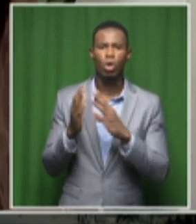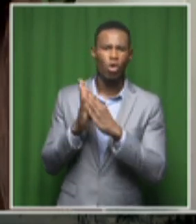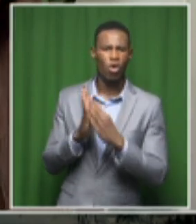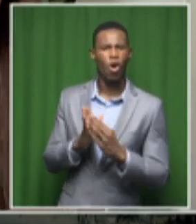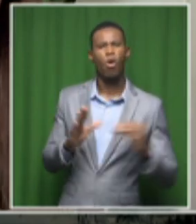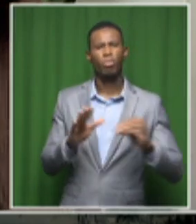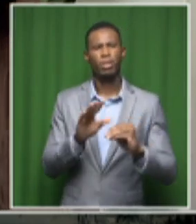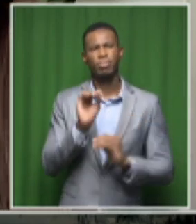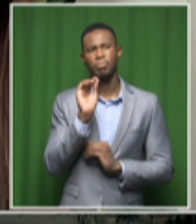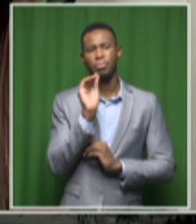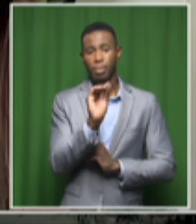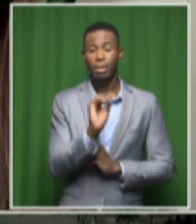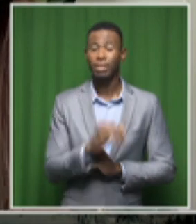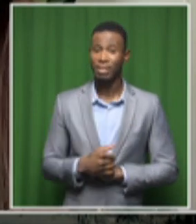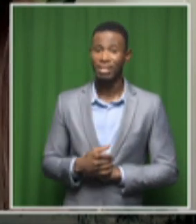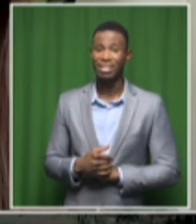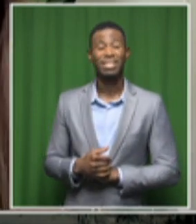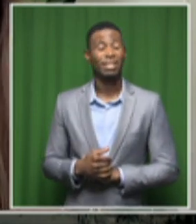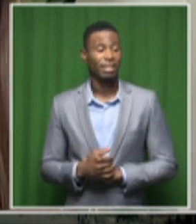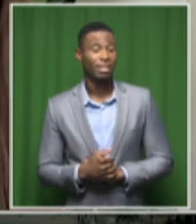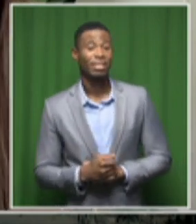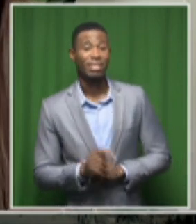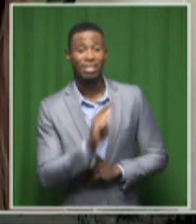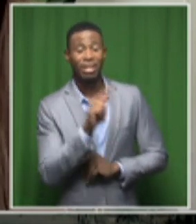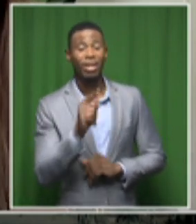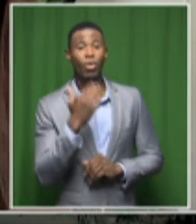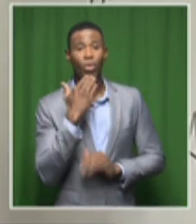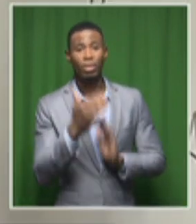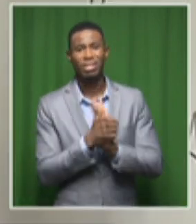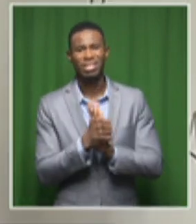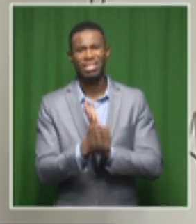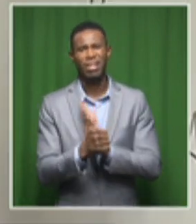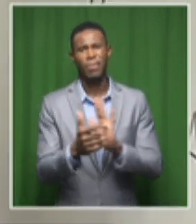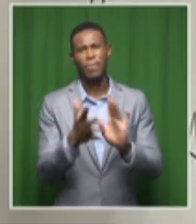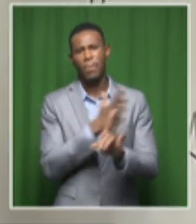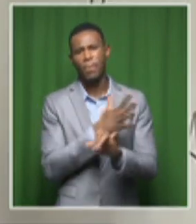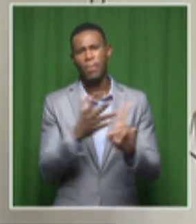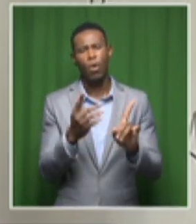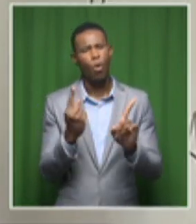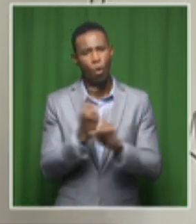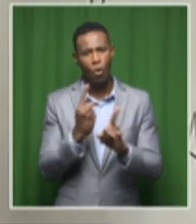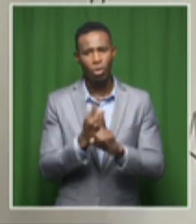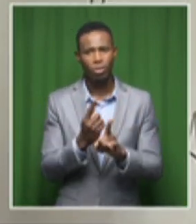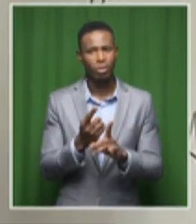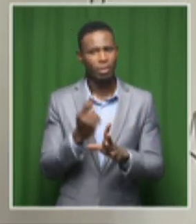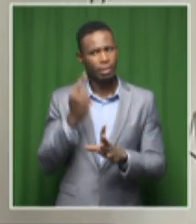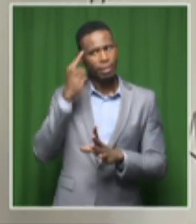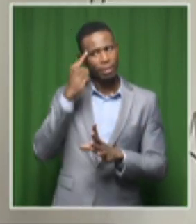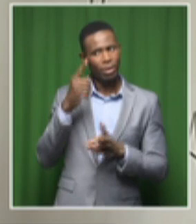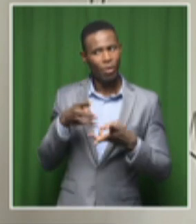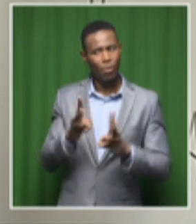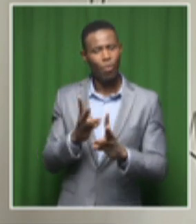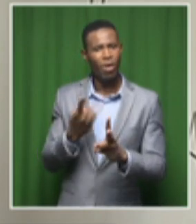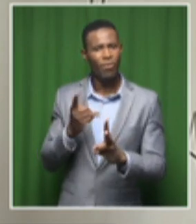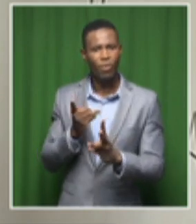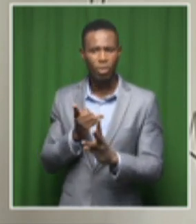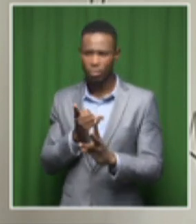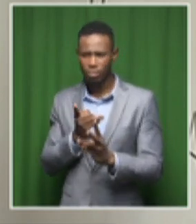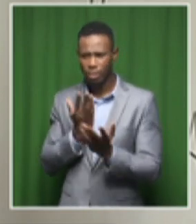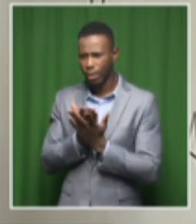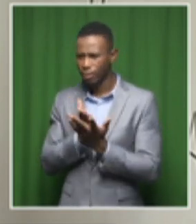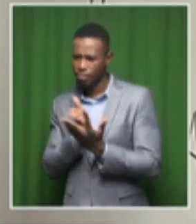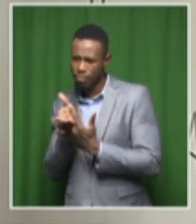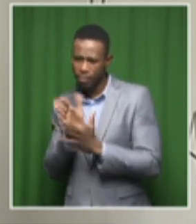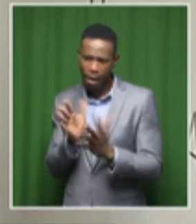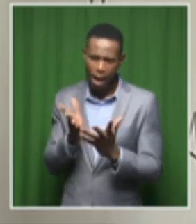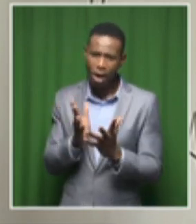these scamsters. They always find a way through the system. Yeah. So for me, I do a lot of education. I tell people,